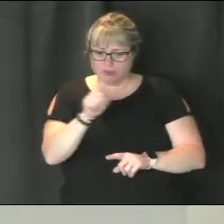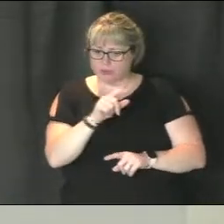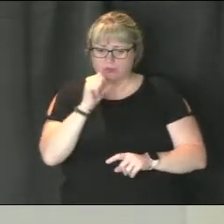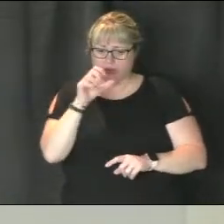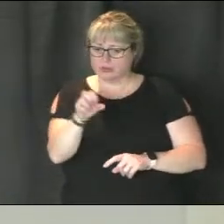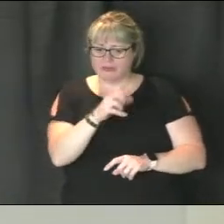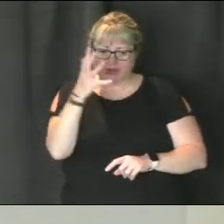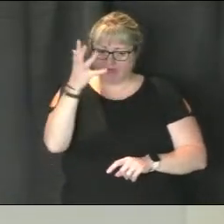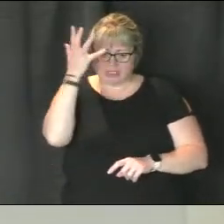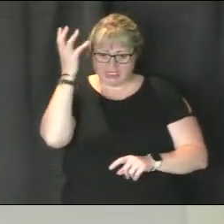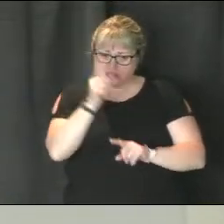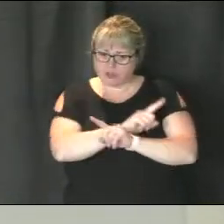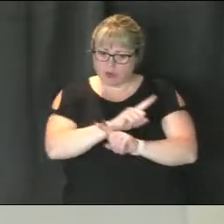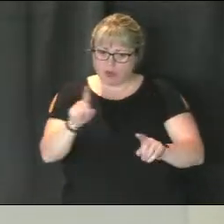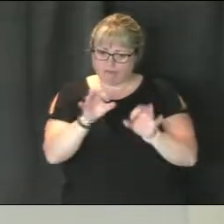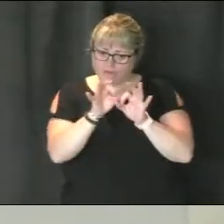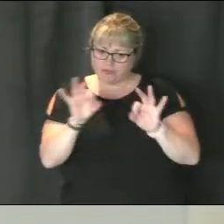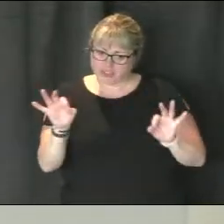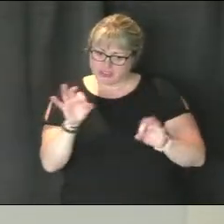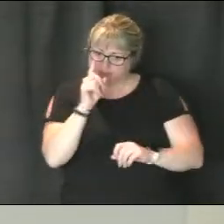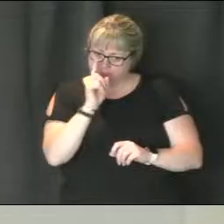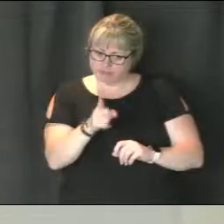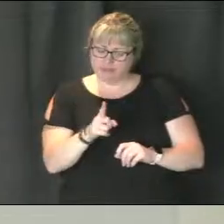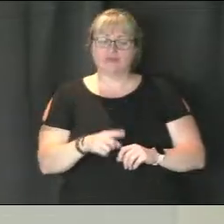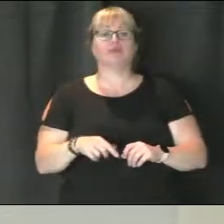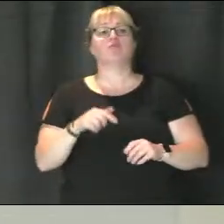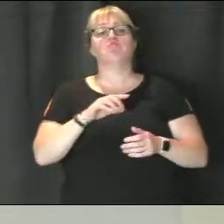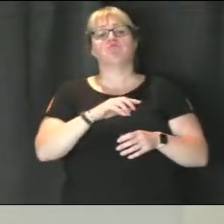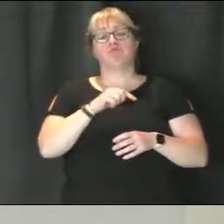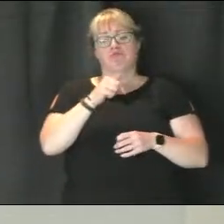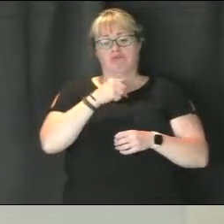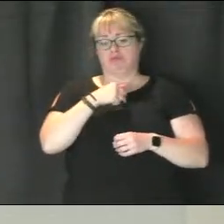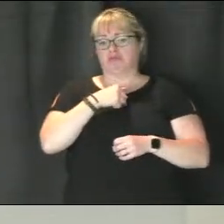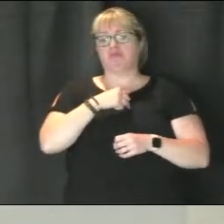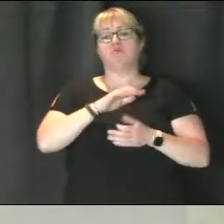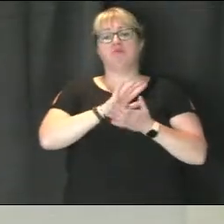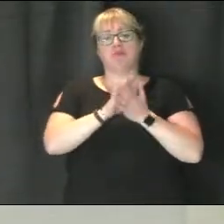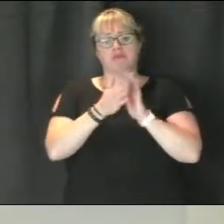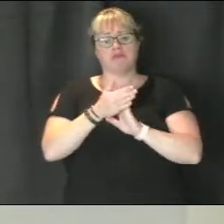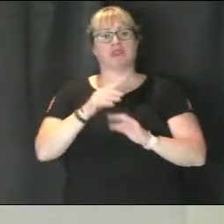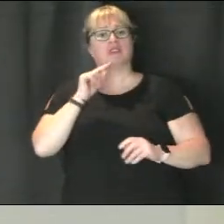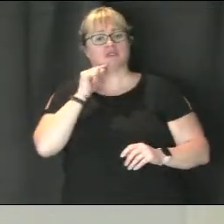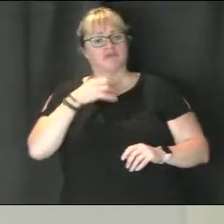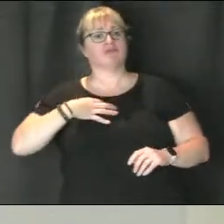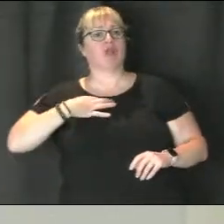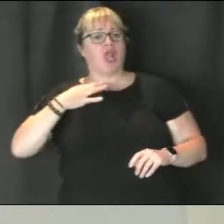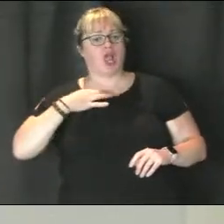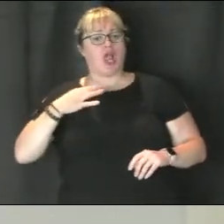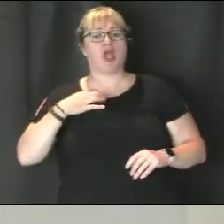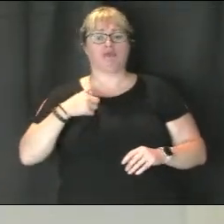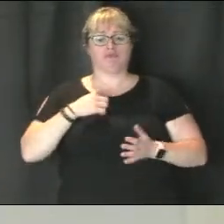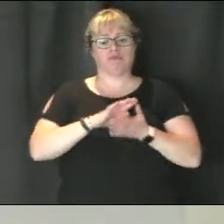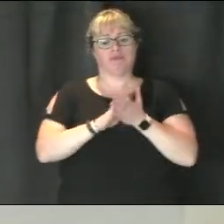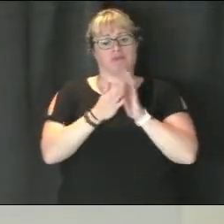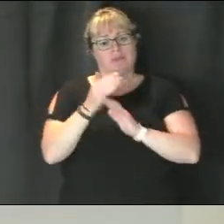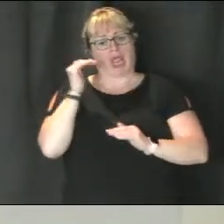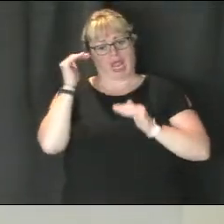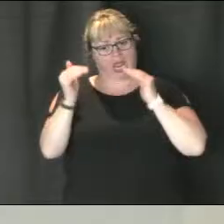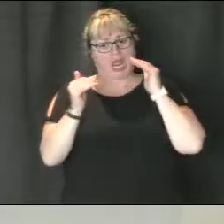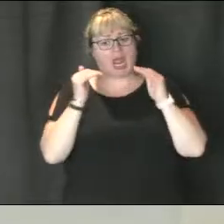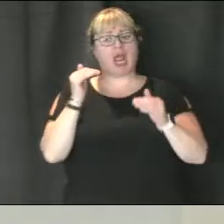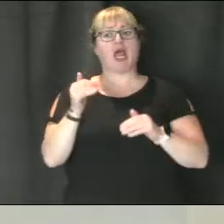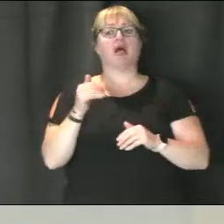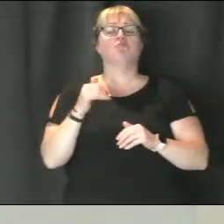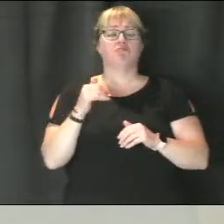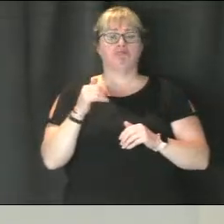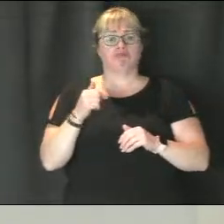anyway. But I guess when I got serious about volunteering was in my adulthood,